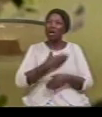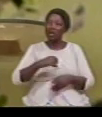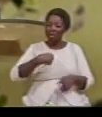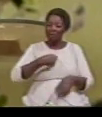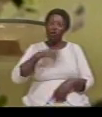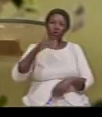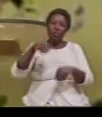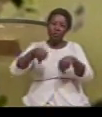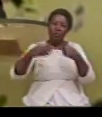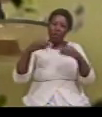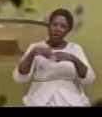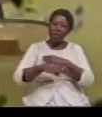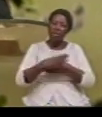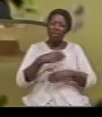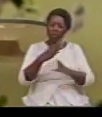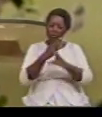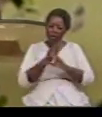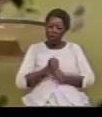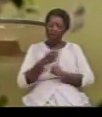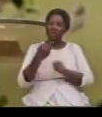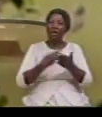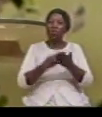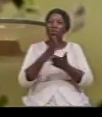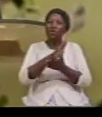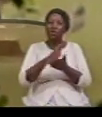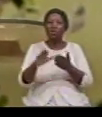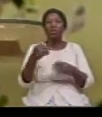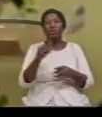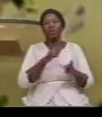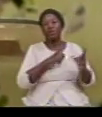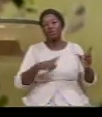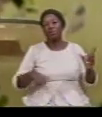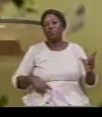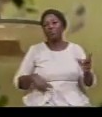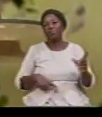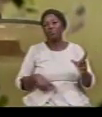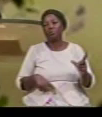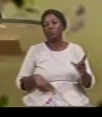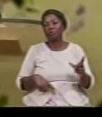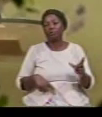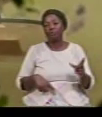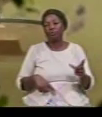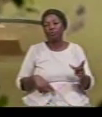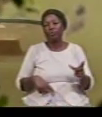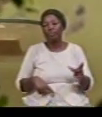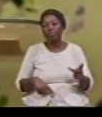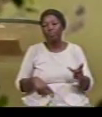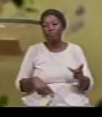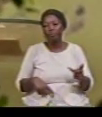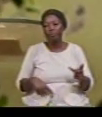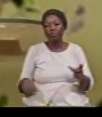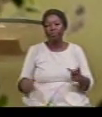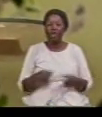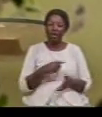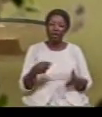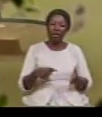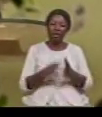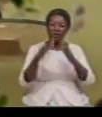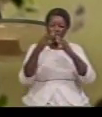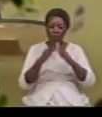We'll possess the righteousness of the Lord. This worship service